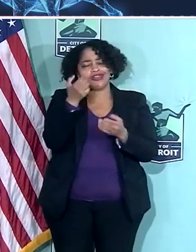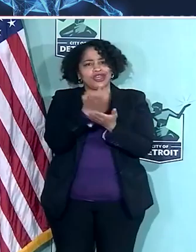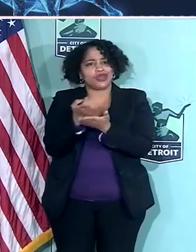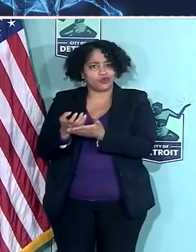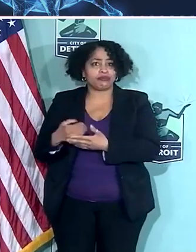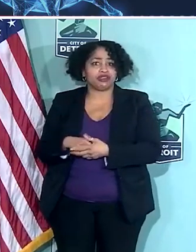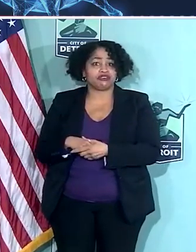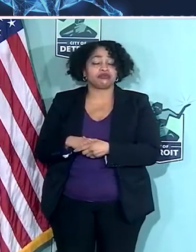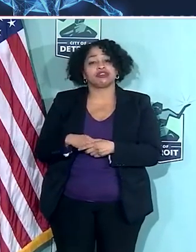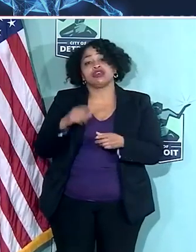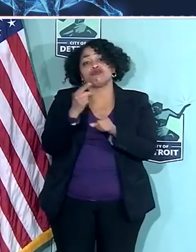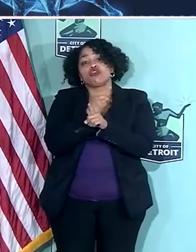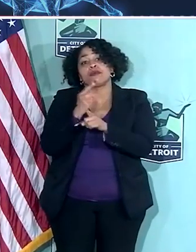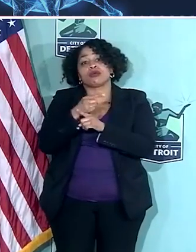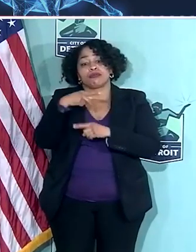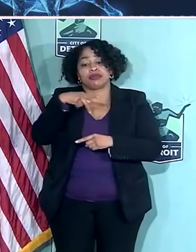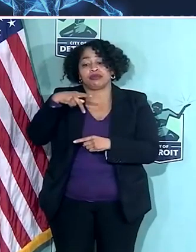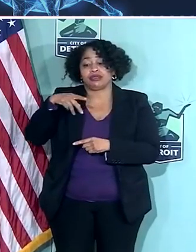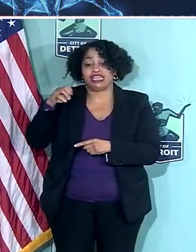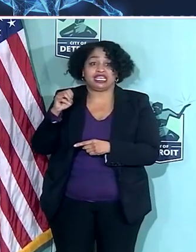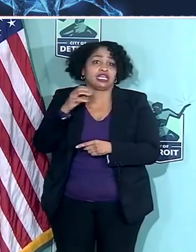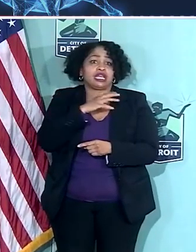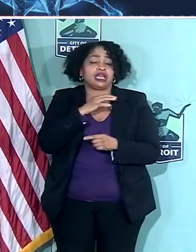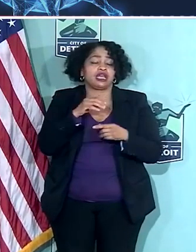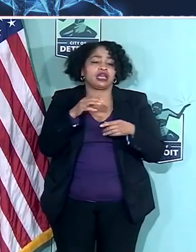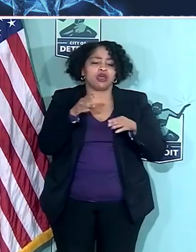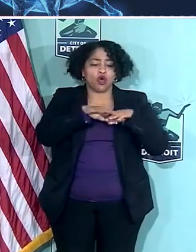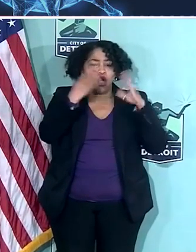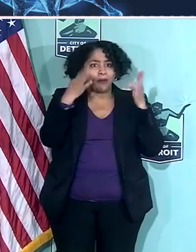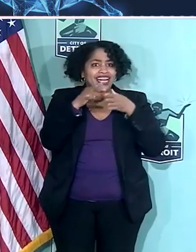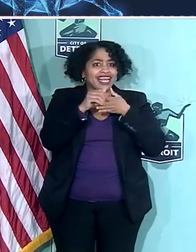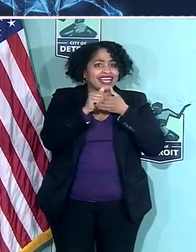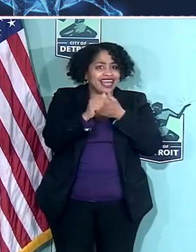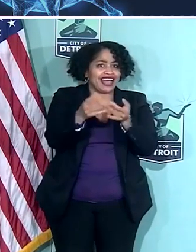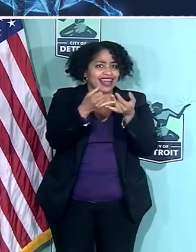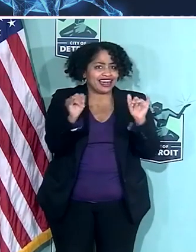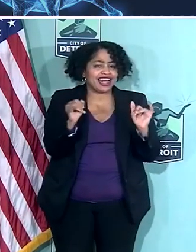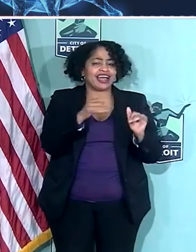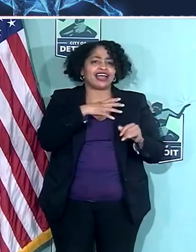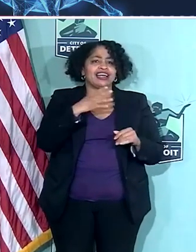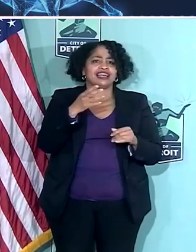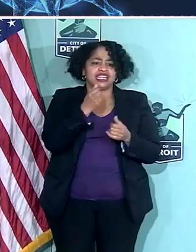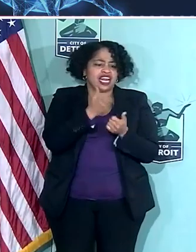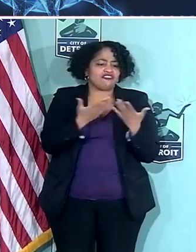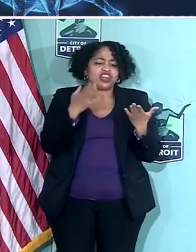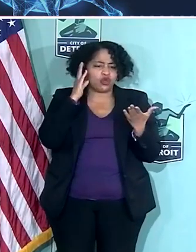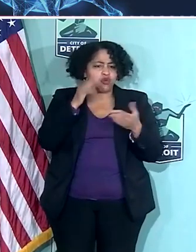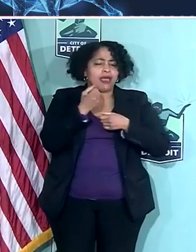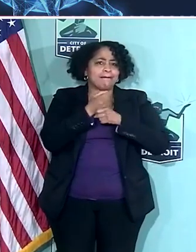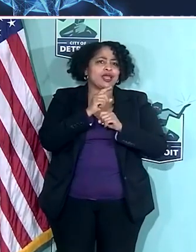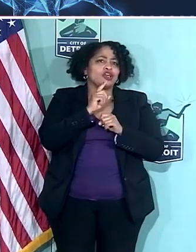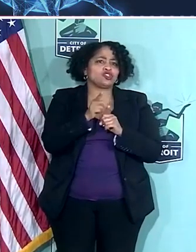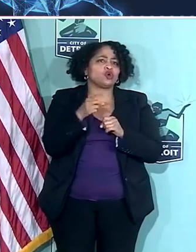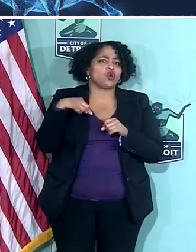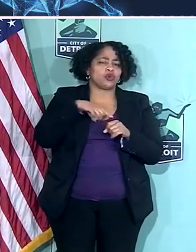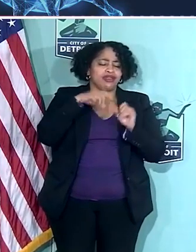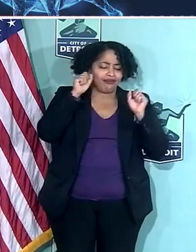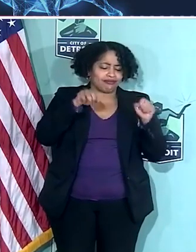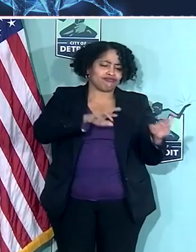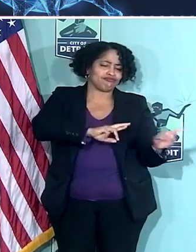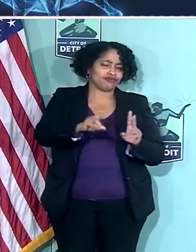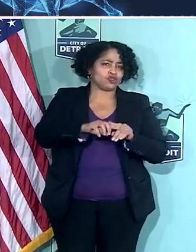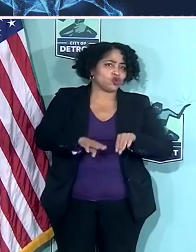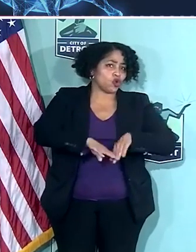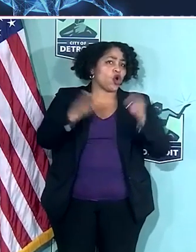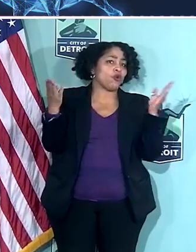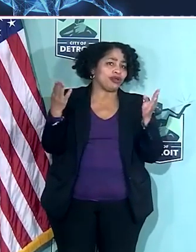PPE, reopening guidelines, and technical training will ensure Detroit small businesses are ready to reopen in a safe manner when the governor gives the